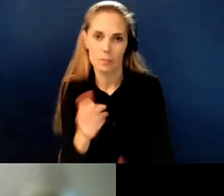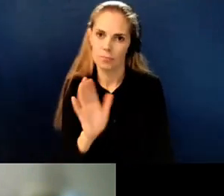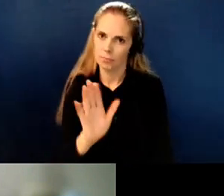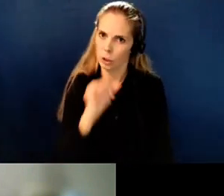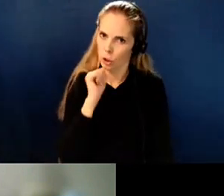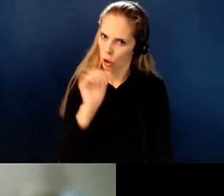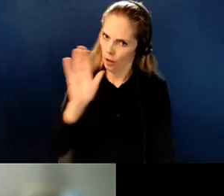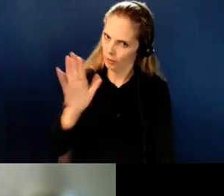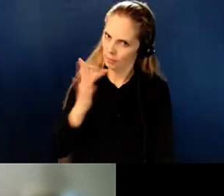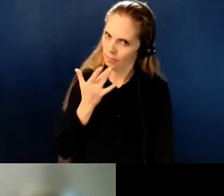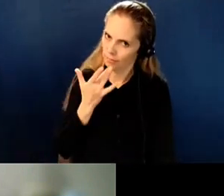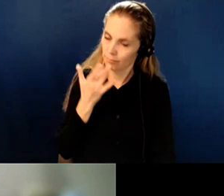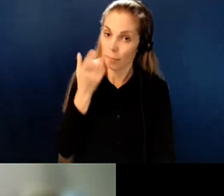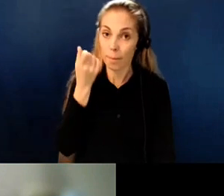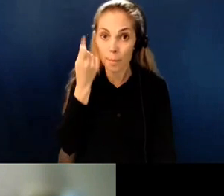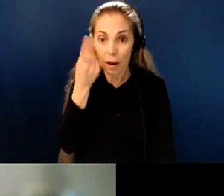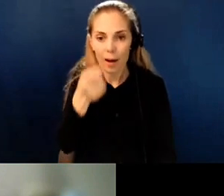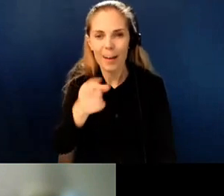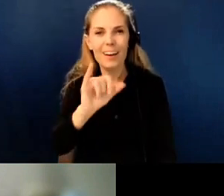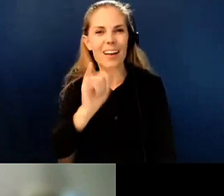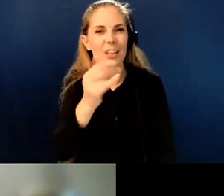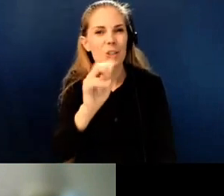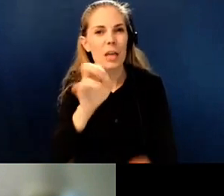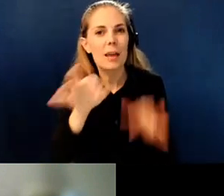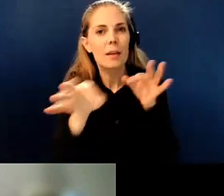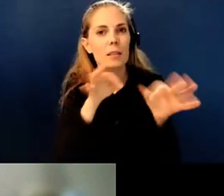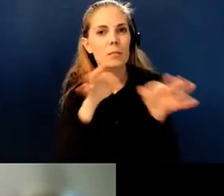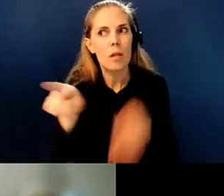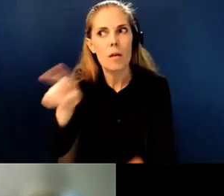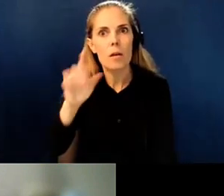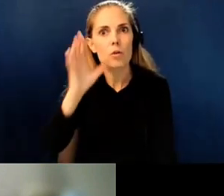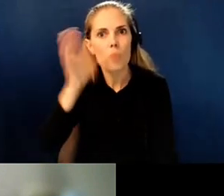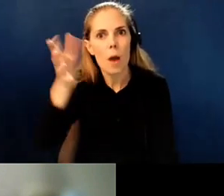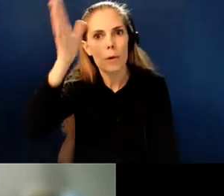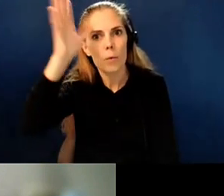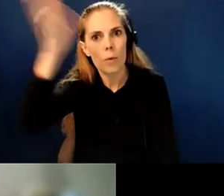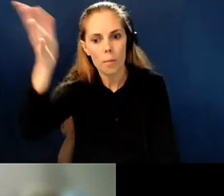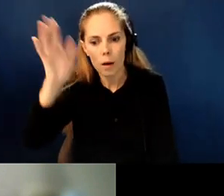children and grandchildren and great-grandchildren is if they text. So they do.